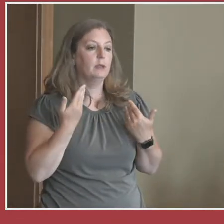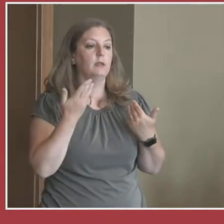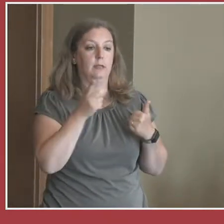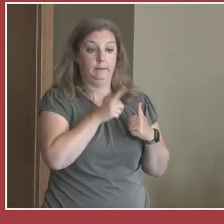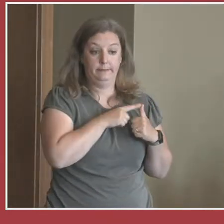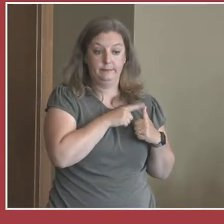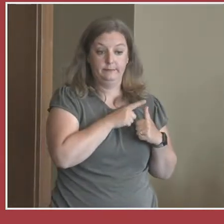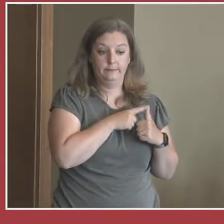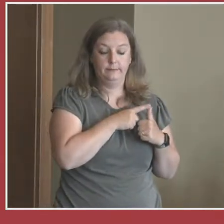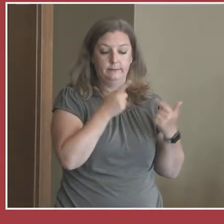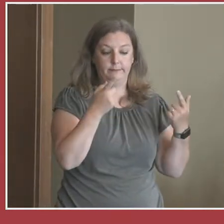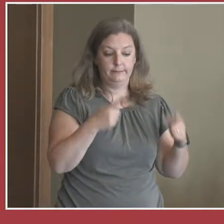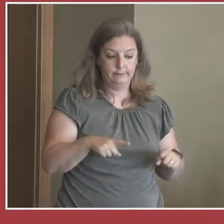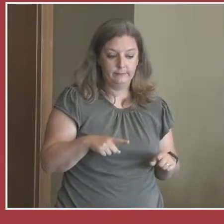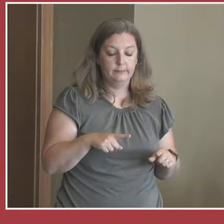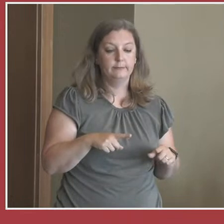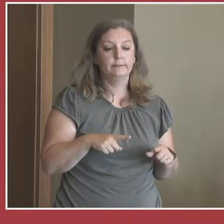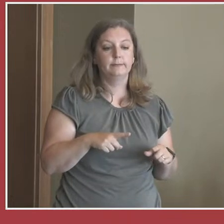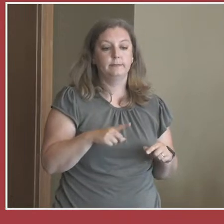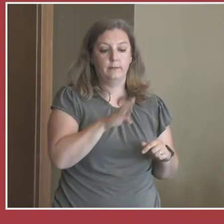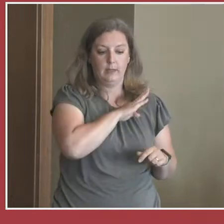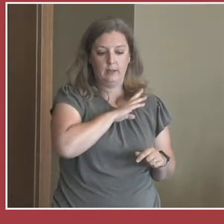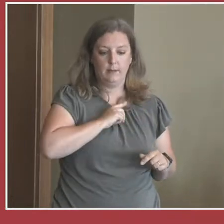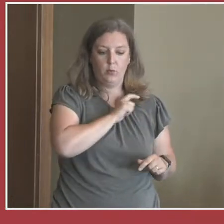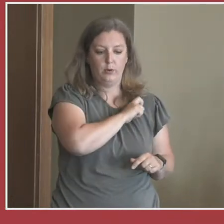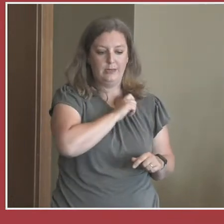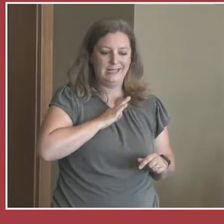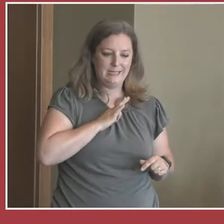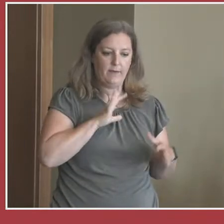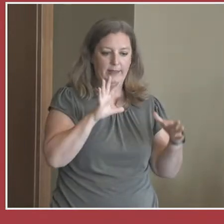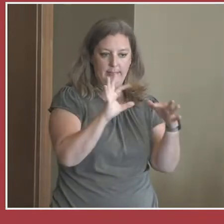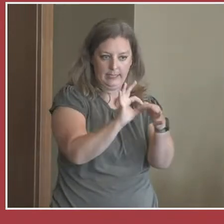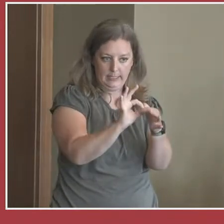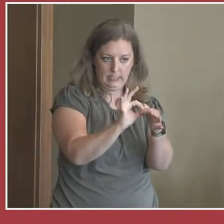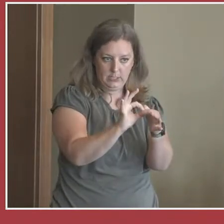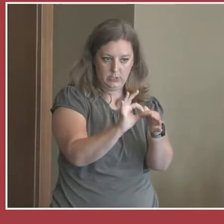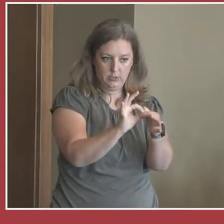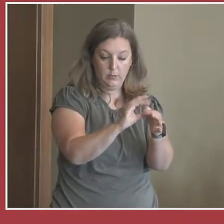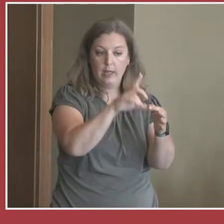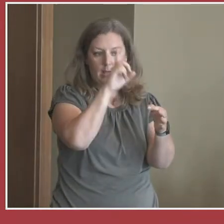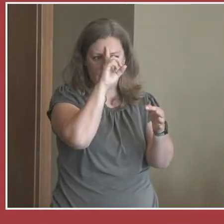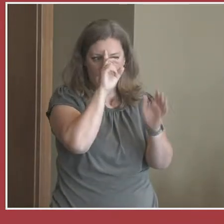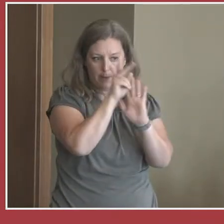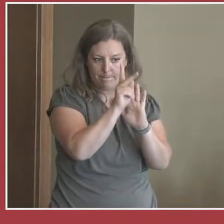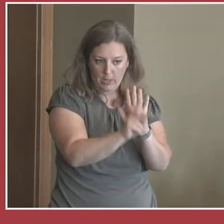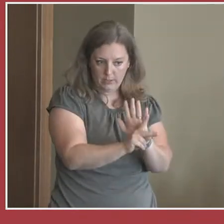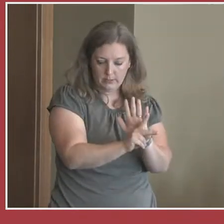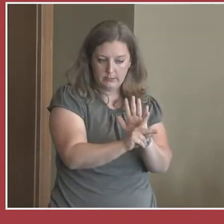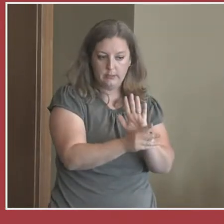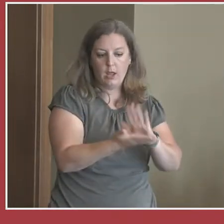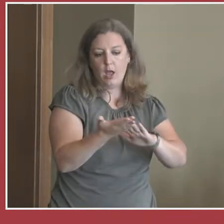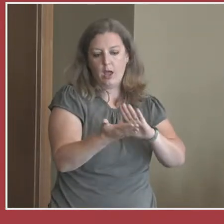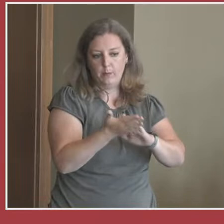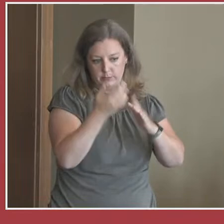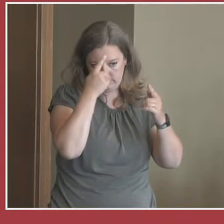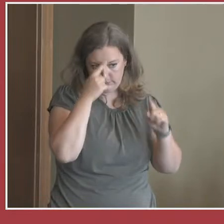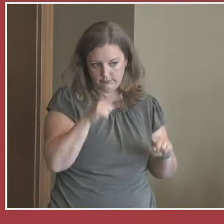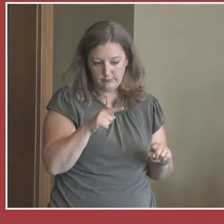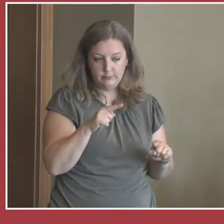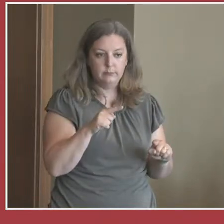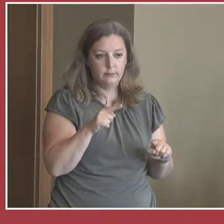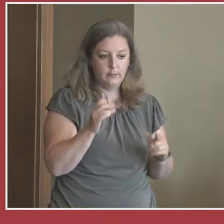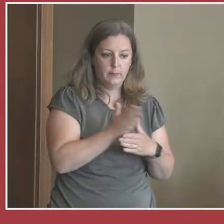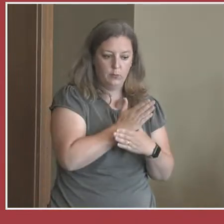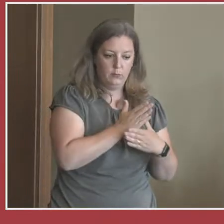the first thing that came out was that the board staff linkage that we thought was the policy, the operating agreement, if you